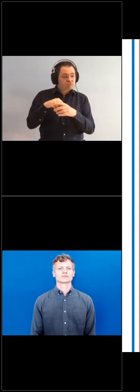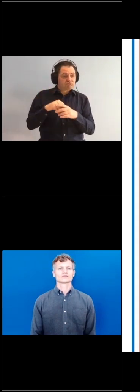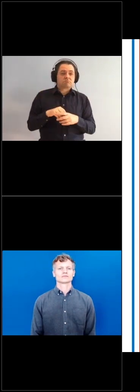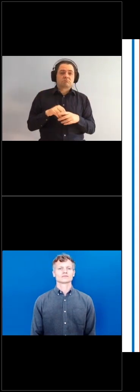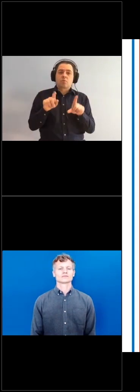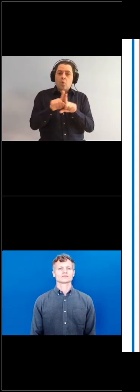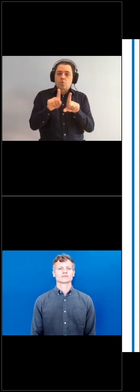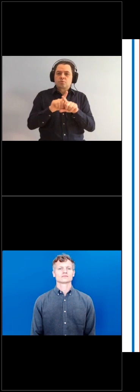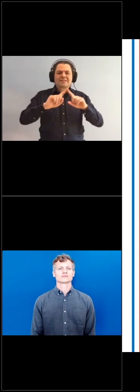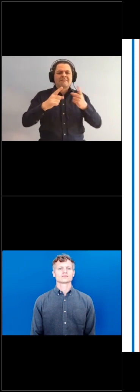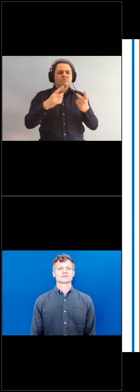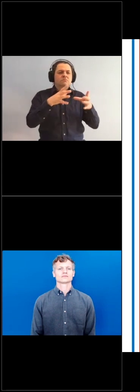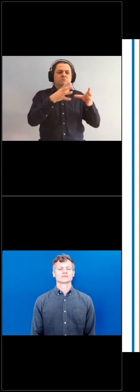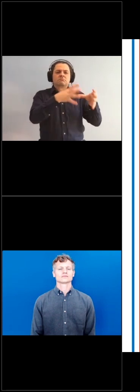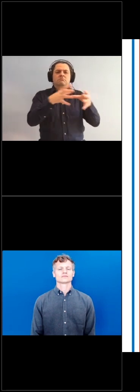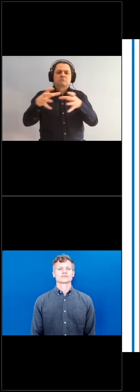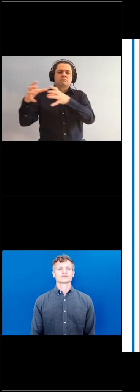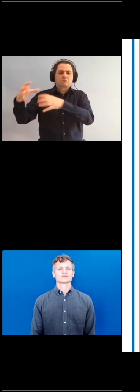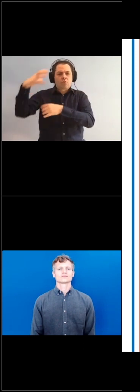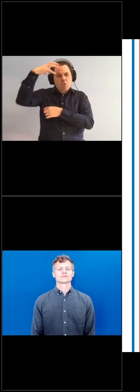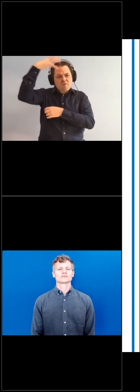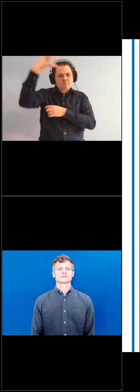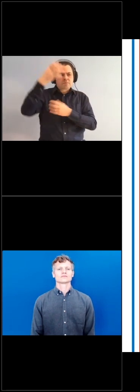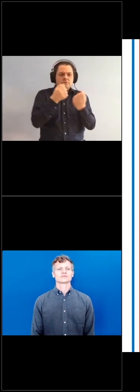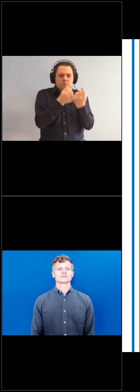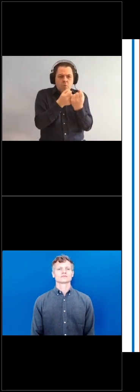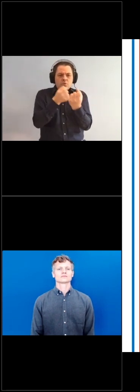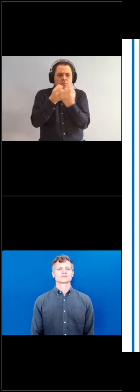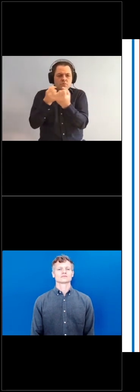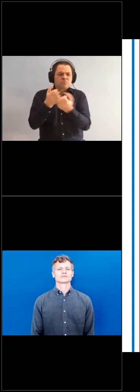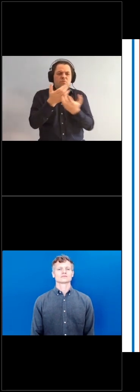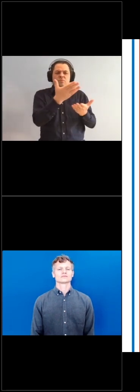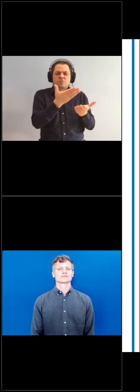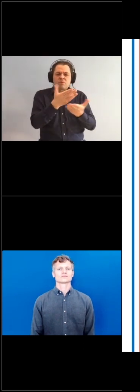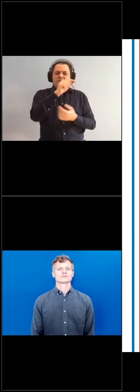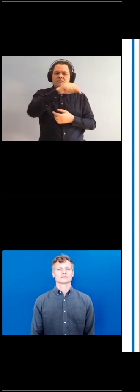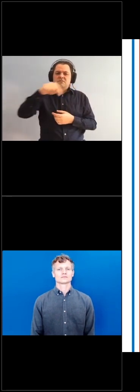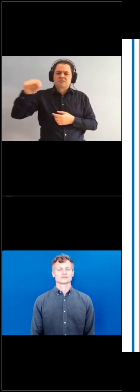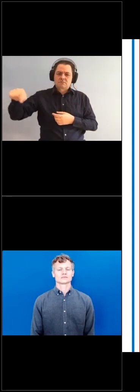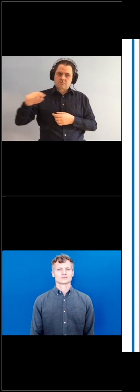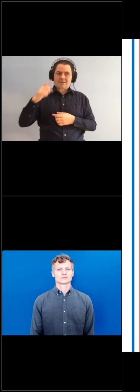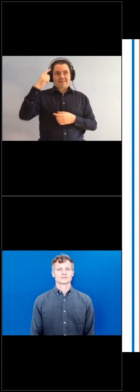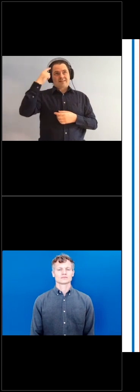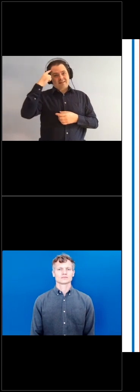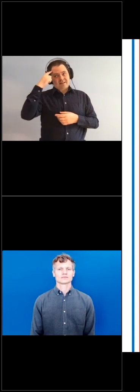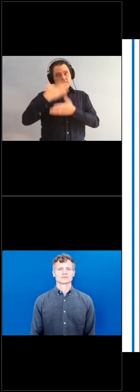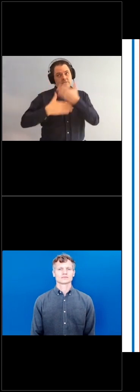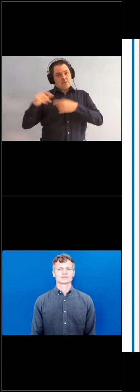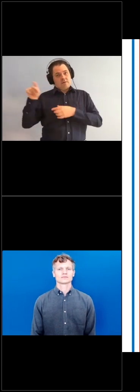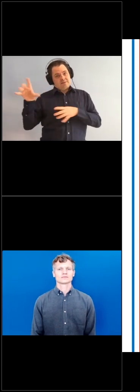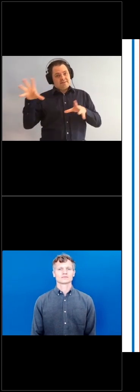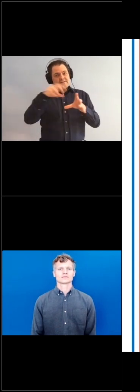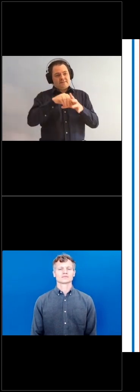whereby we want them to ensure that we consult them, we engage them in terms of production of messages.